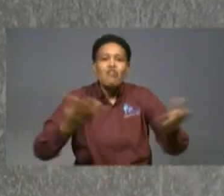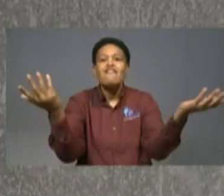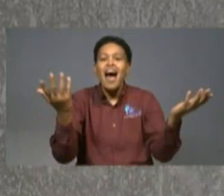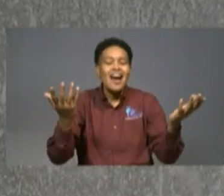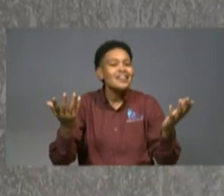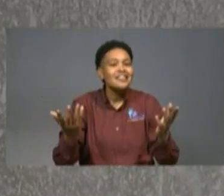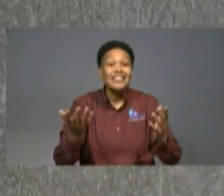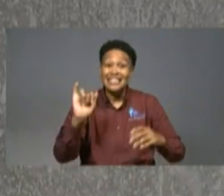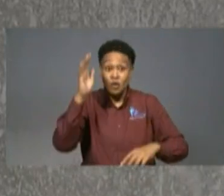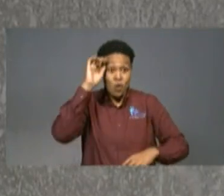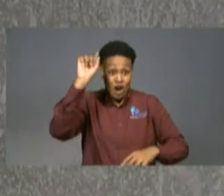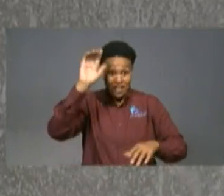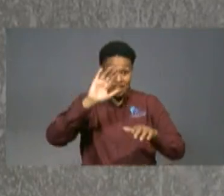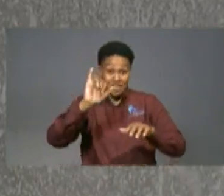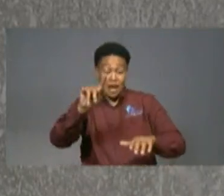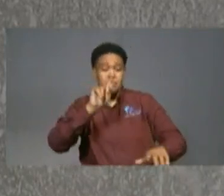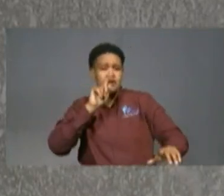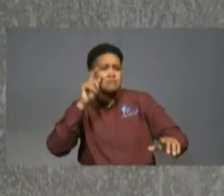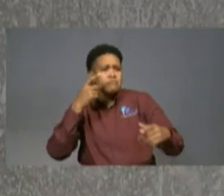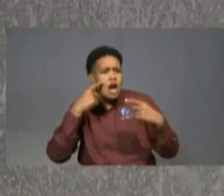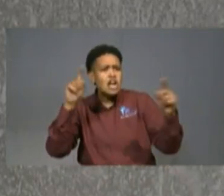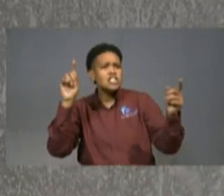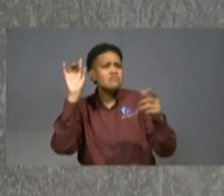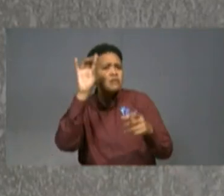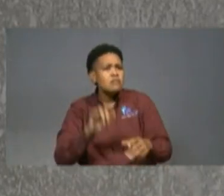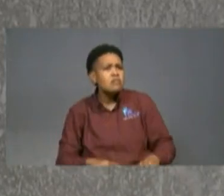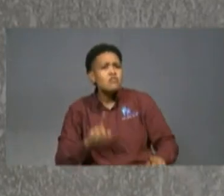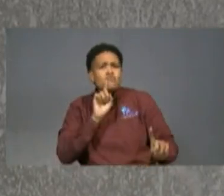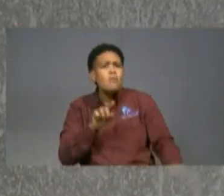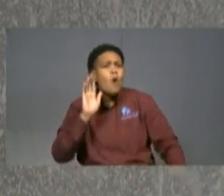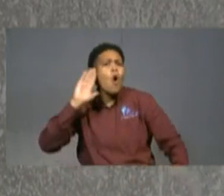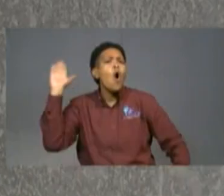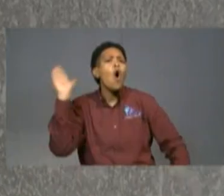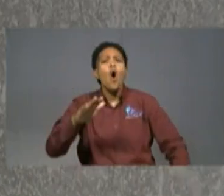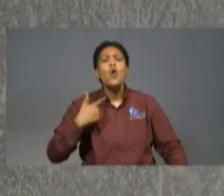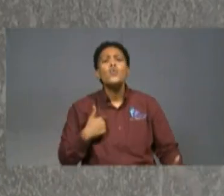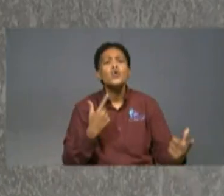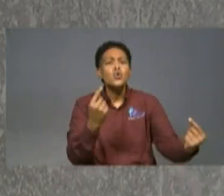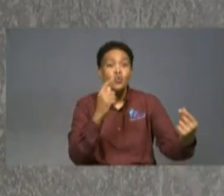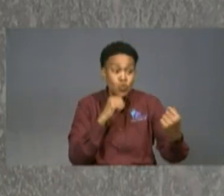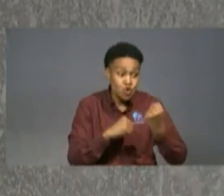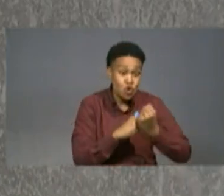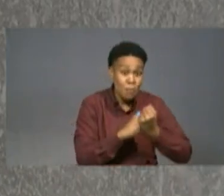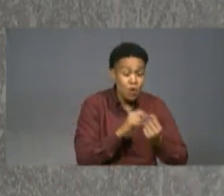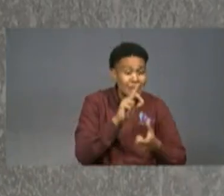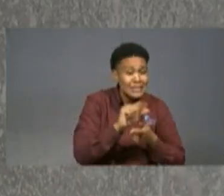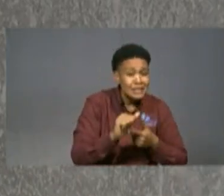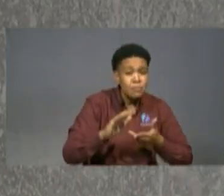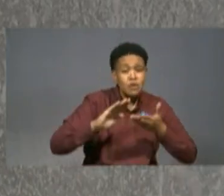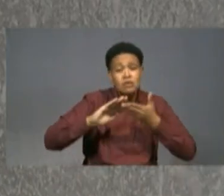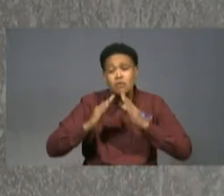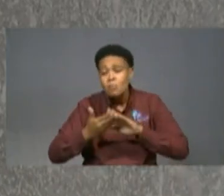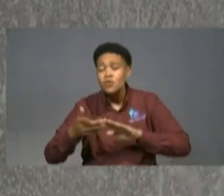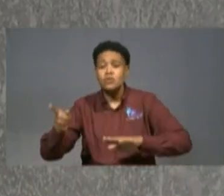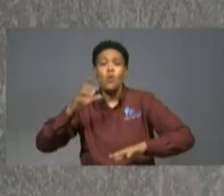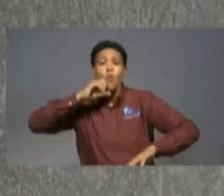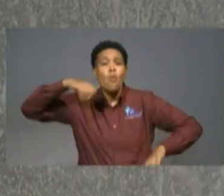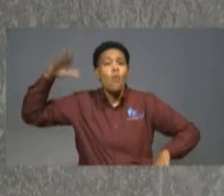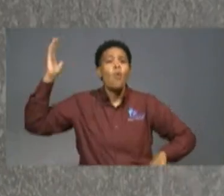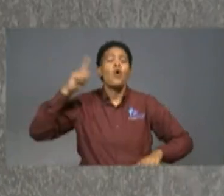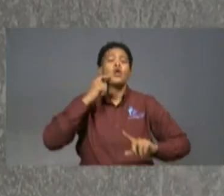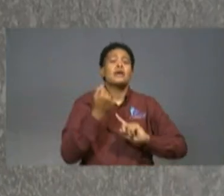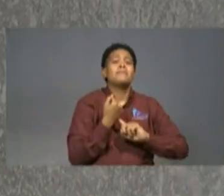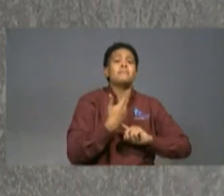our achievements, reporting to you on all that we've done in supporting persons with disabilities or elderly, building out